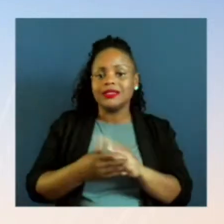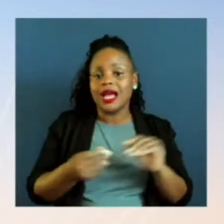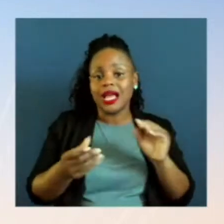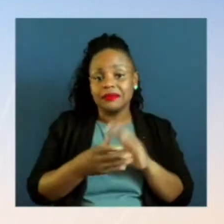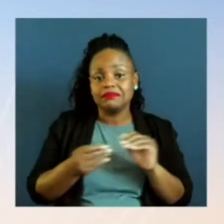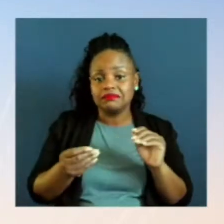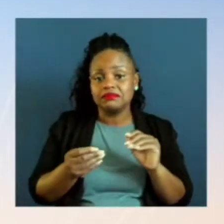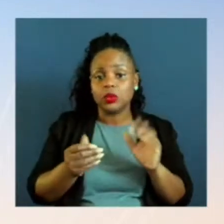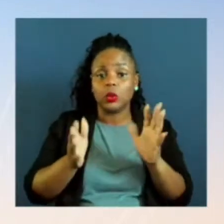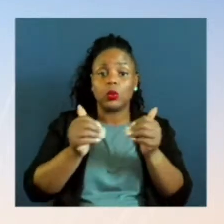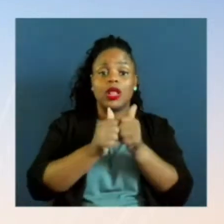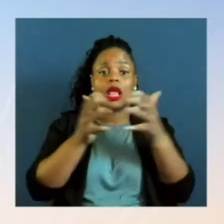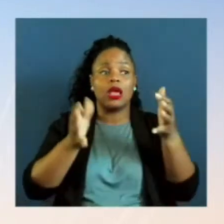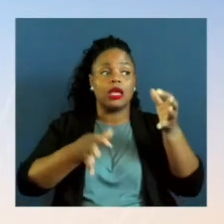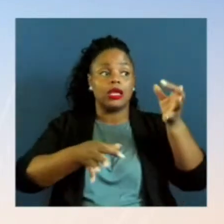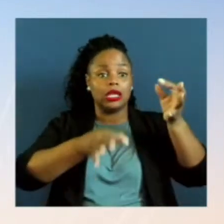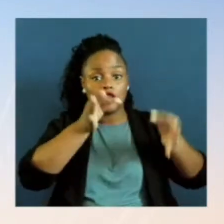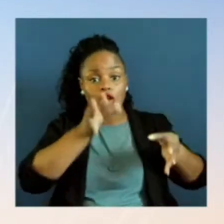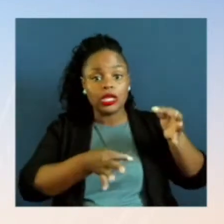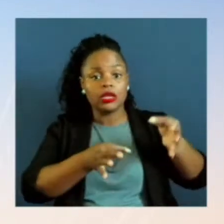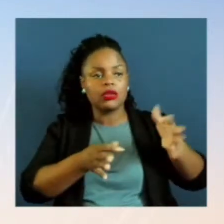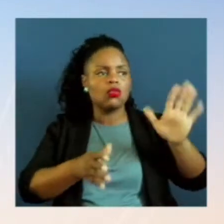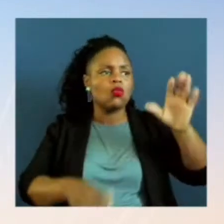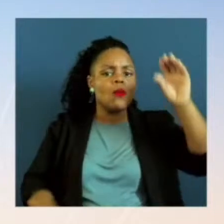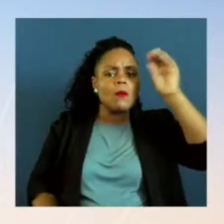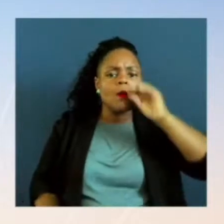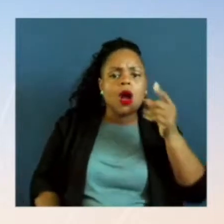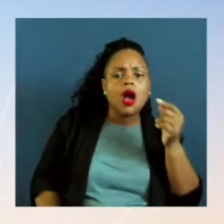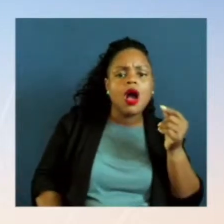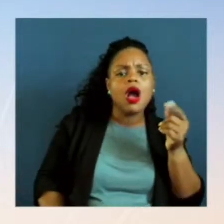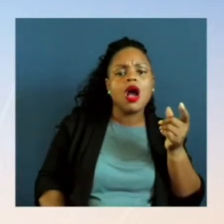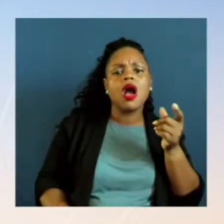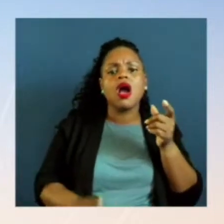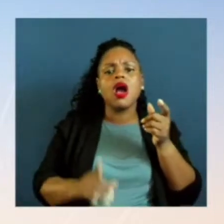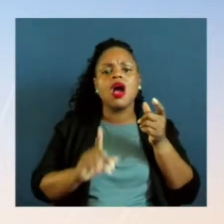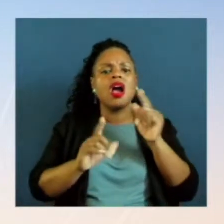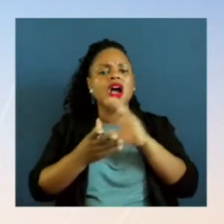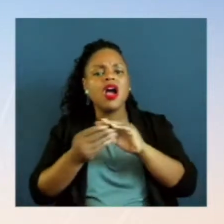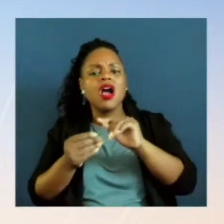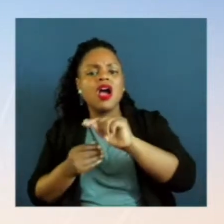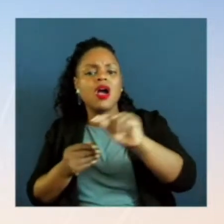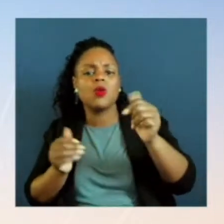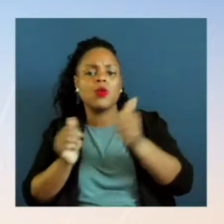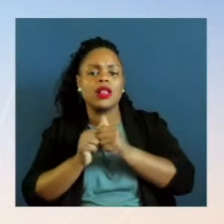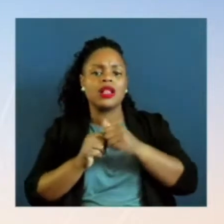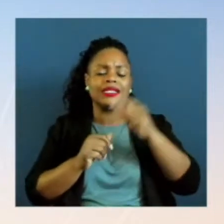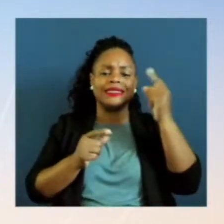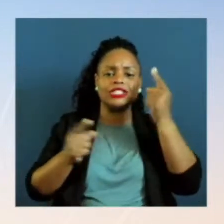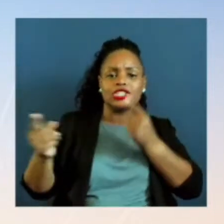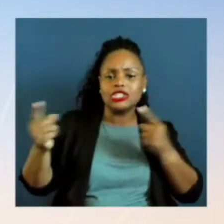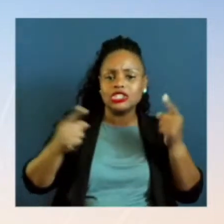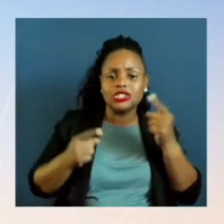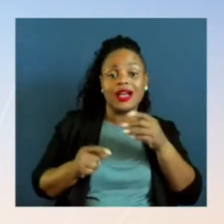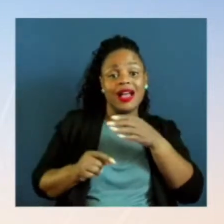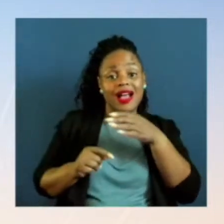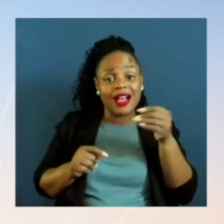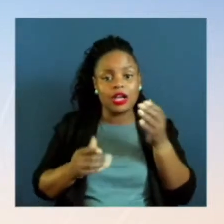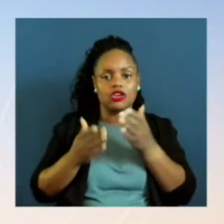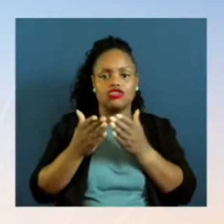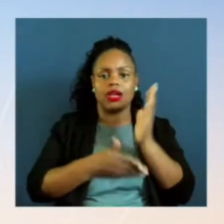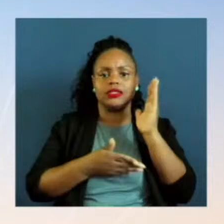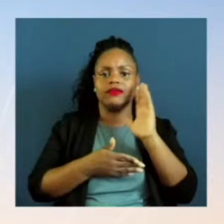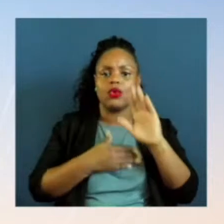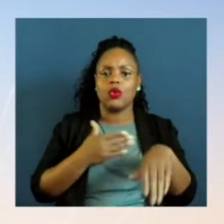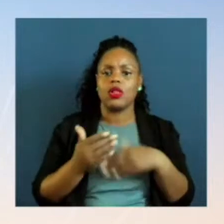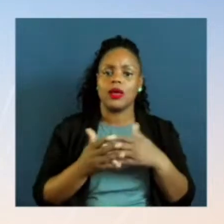of an opinion from a court below, and without due consideration of the issues, insults the rule of law and rights of all Americans to seek redress from our courts. That